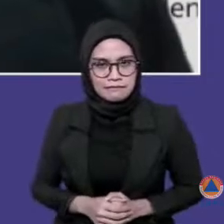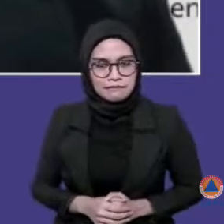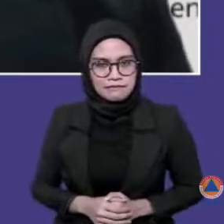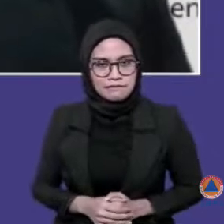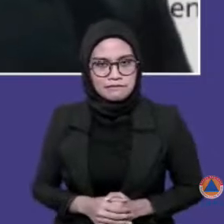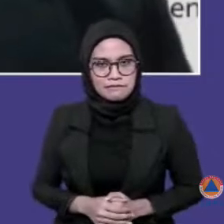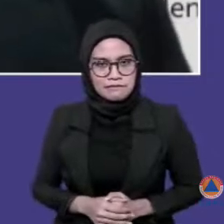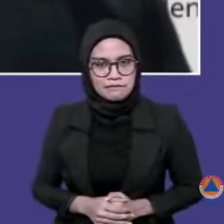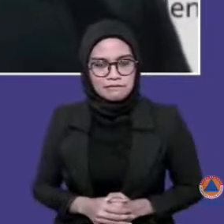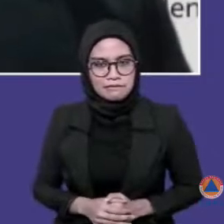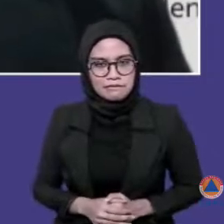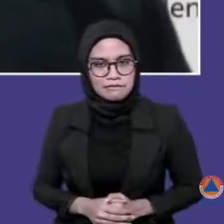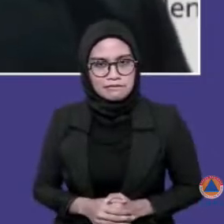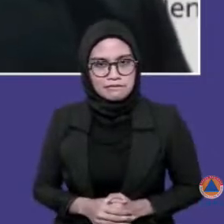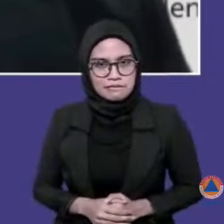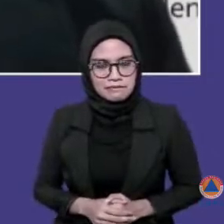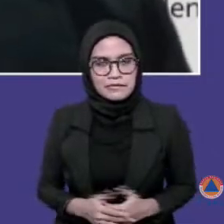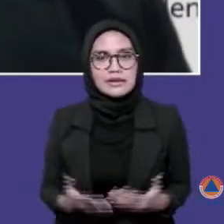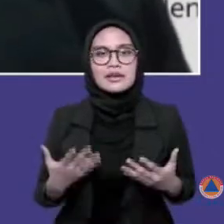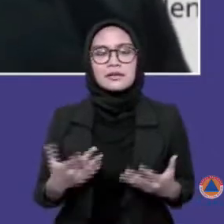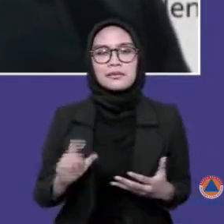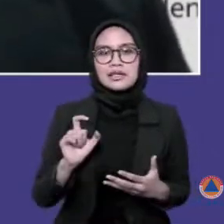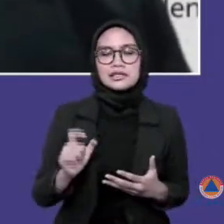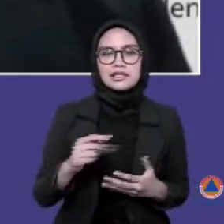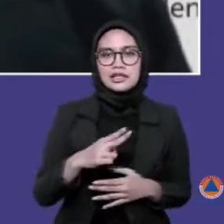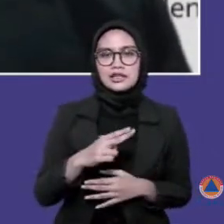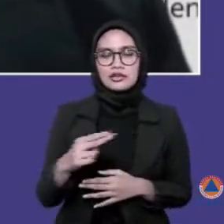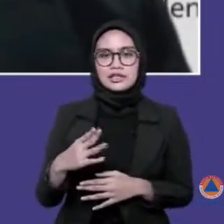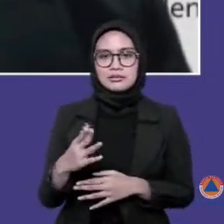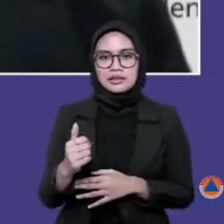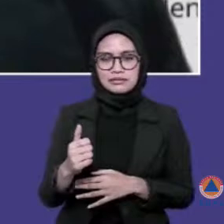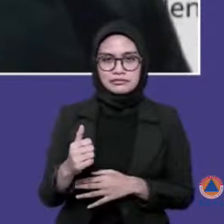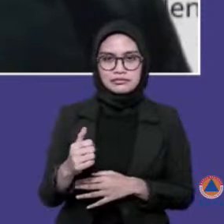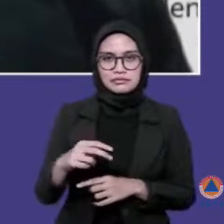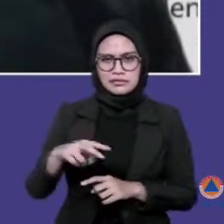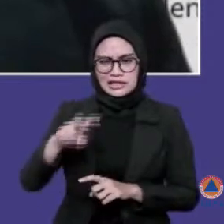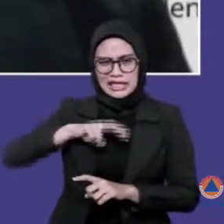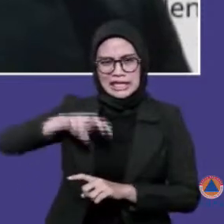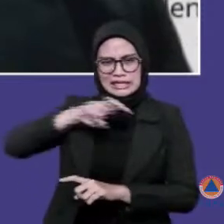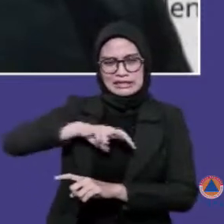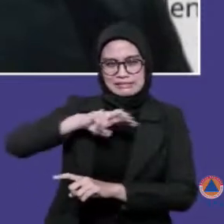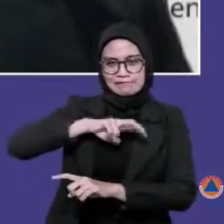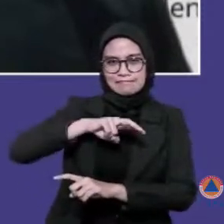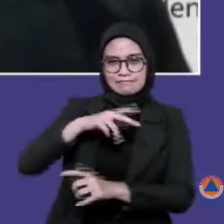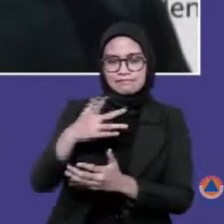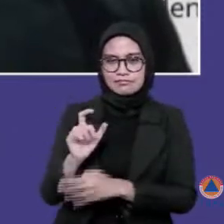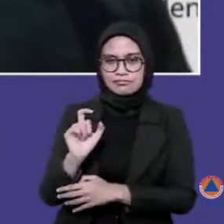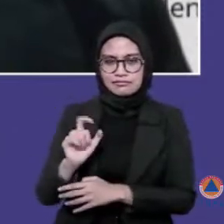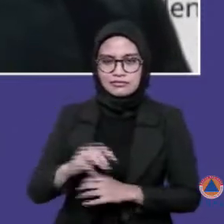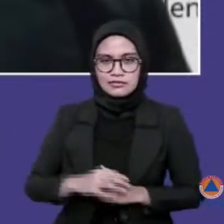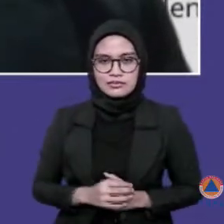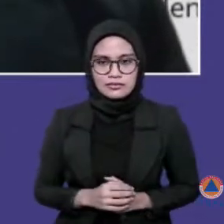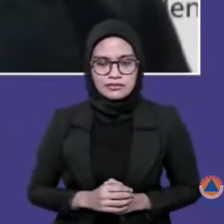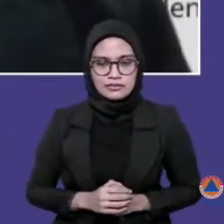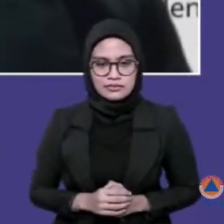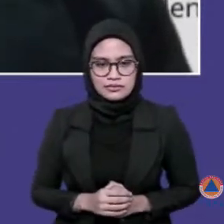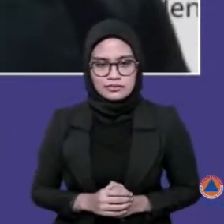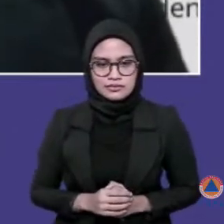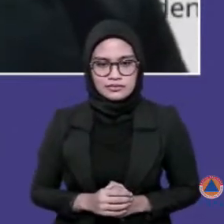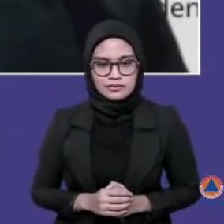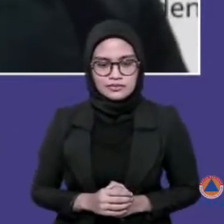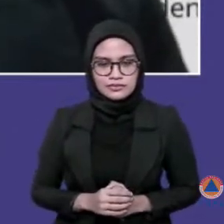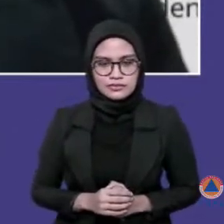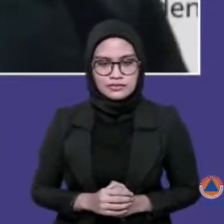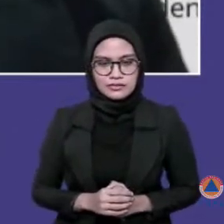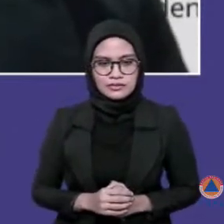Indonesian musician, violinist, and also we have some exciting prizes, I've